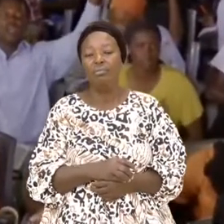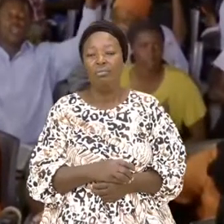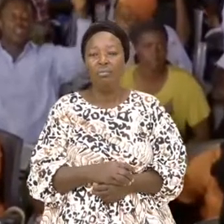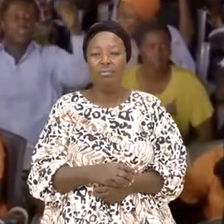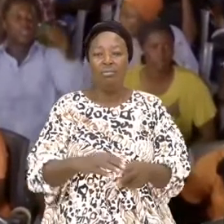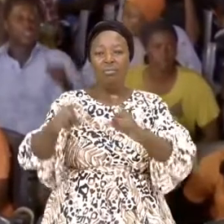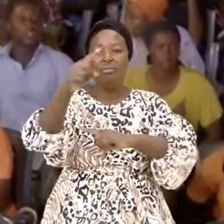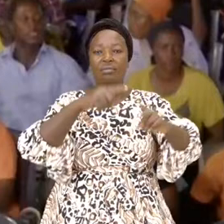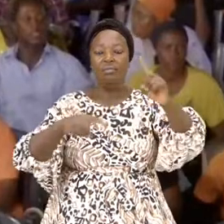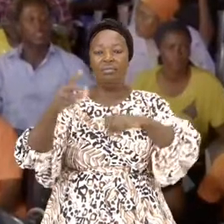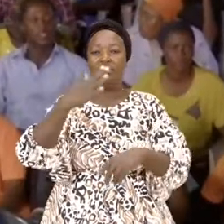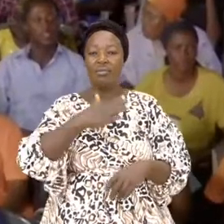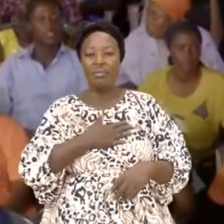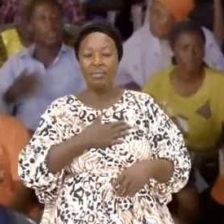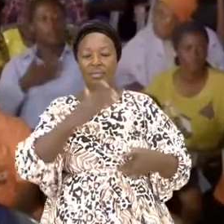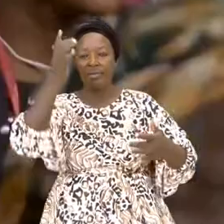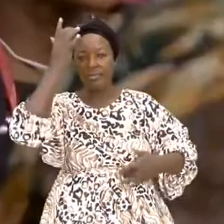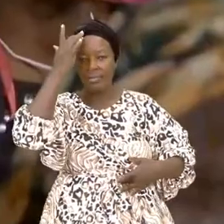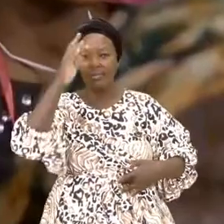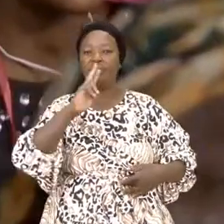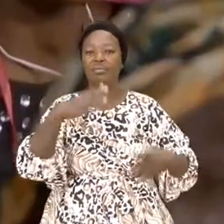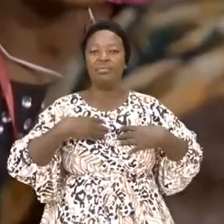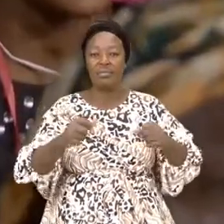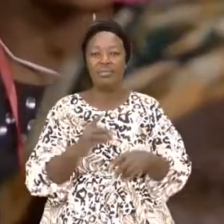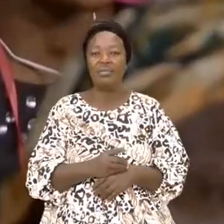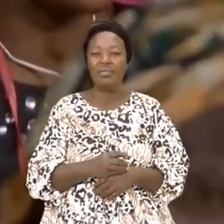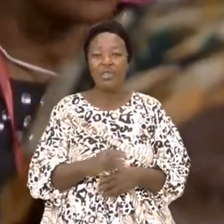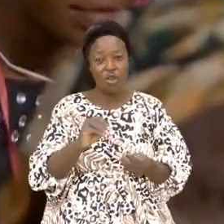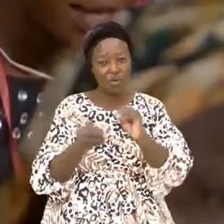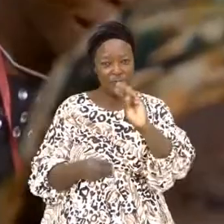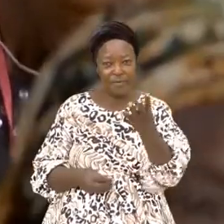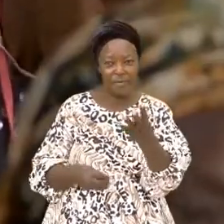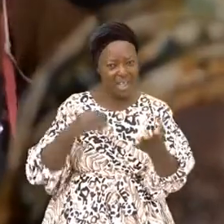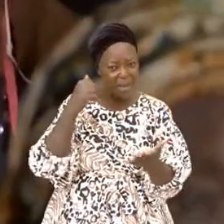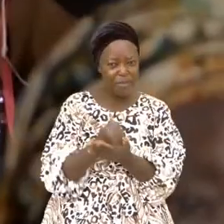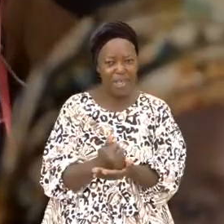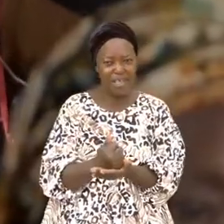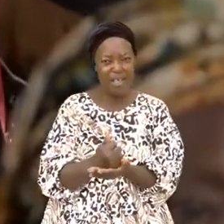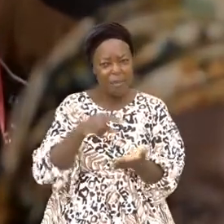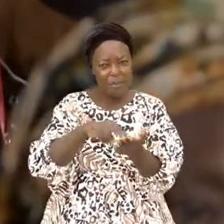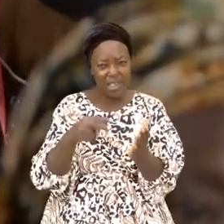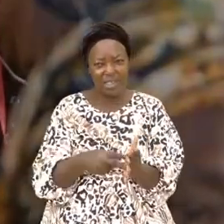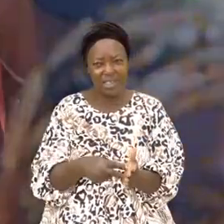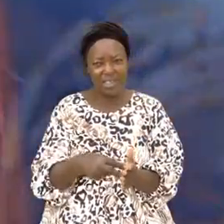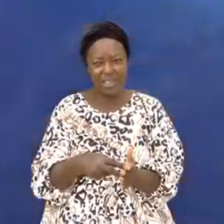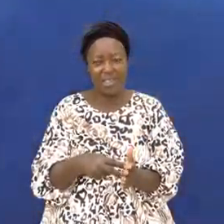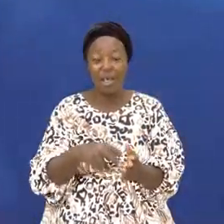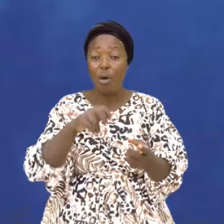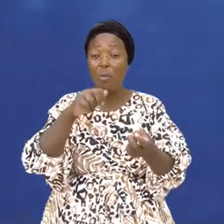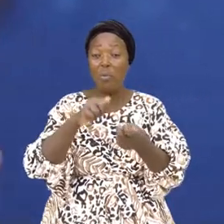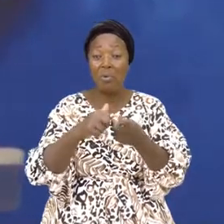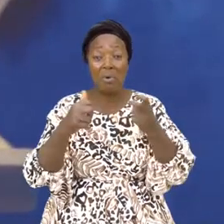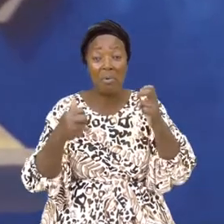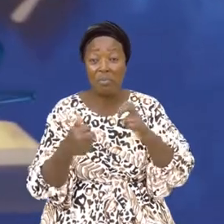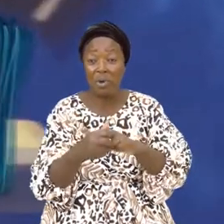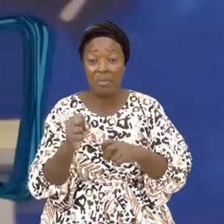My sicknesses are cured. Number four, amen means problems